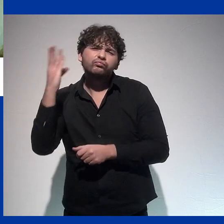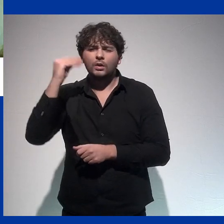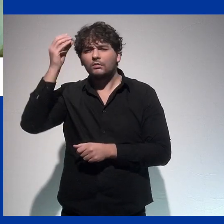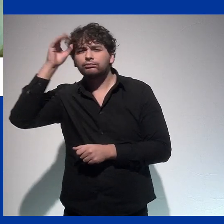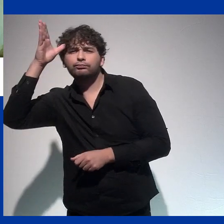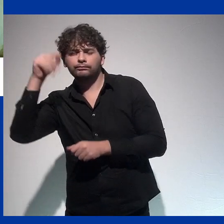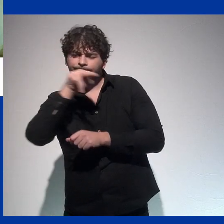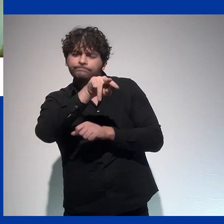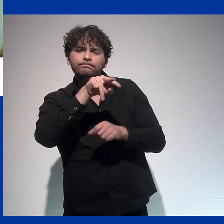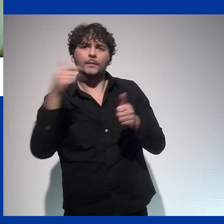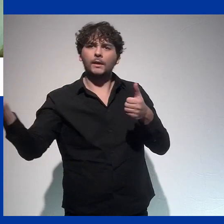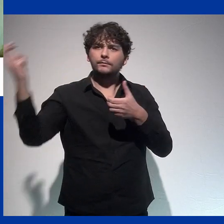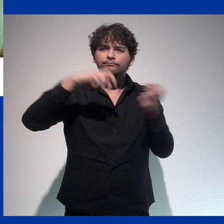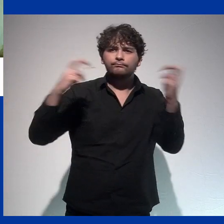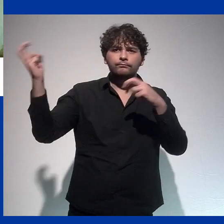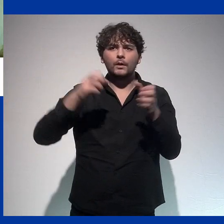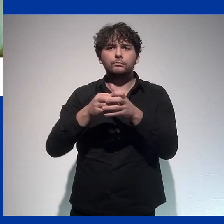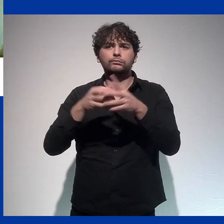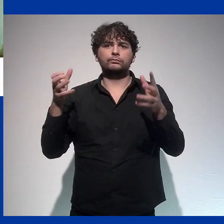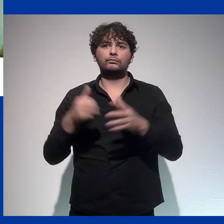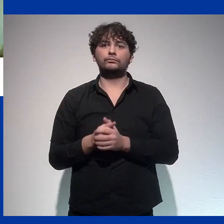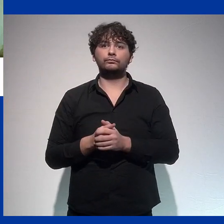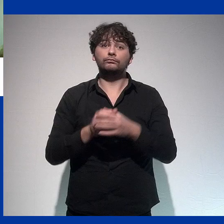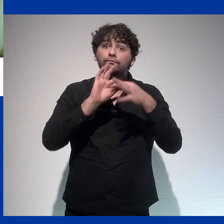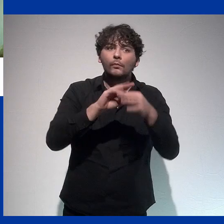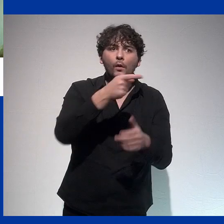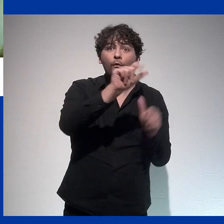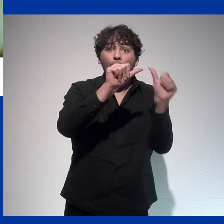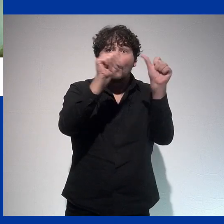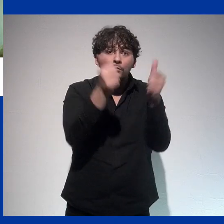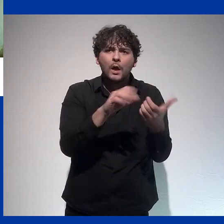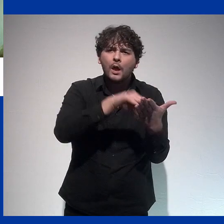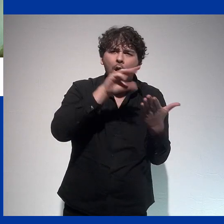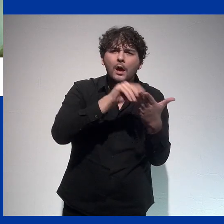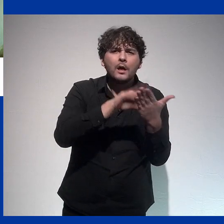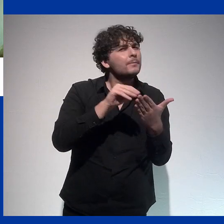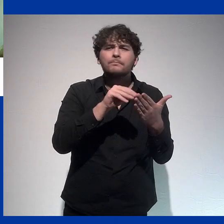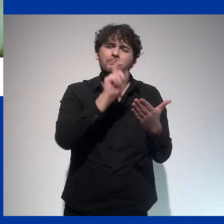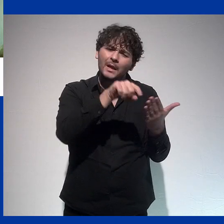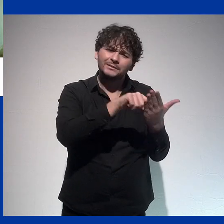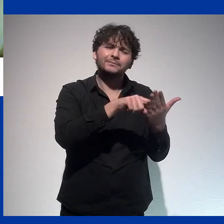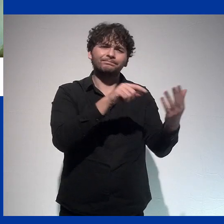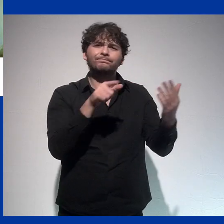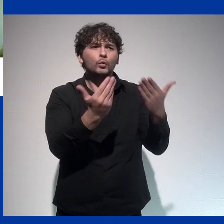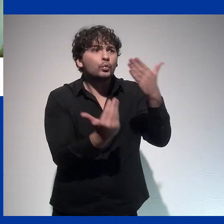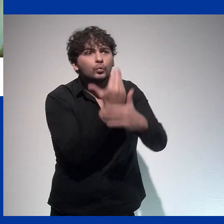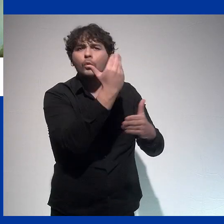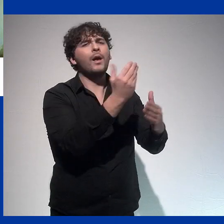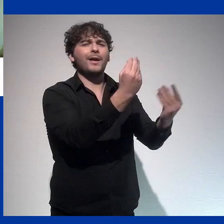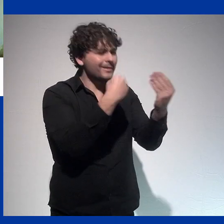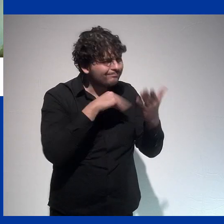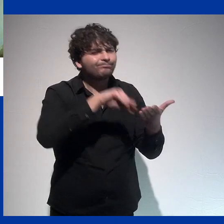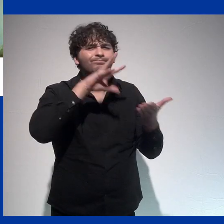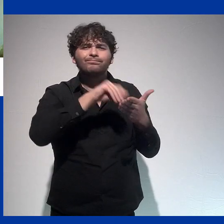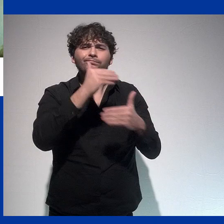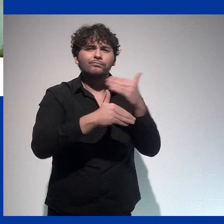resource to promote human rights and European values among young people. We are all looking forward